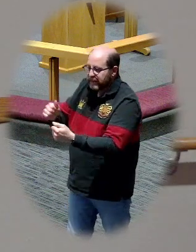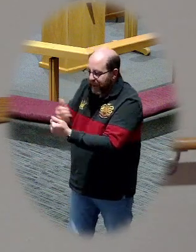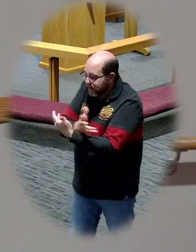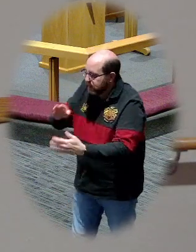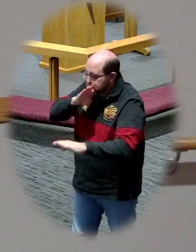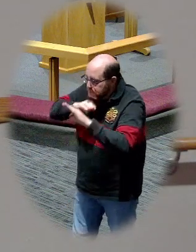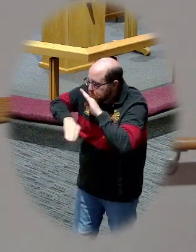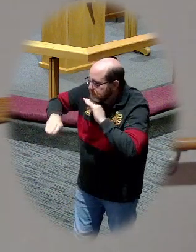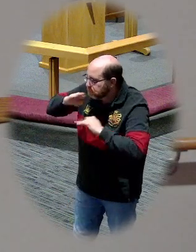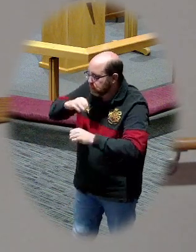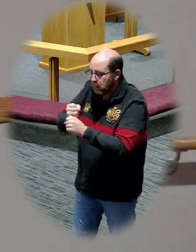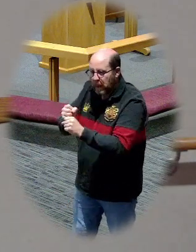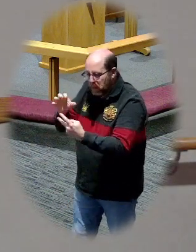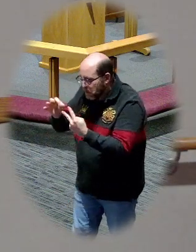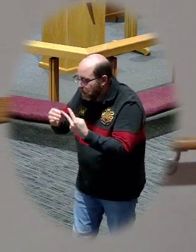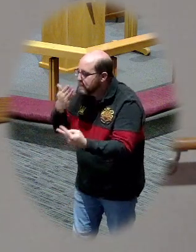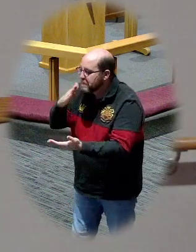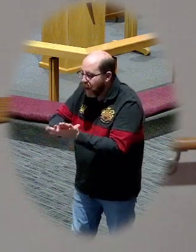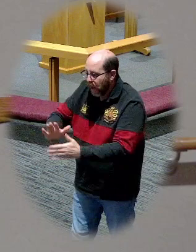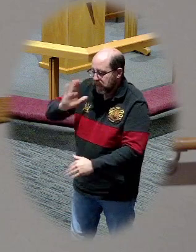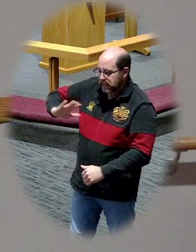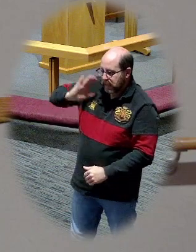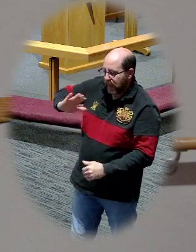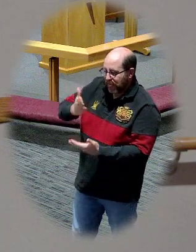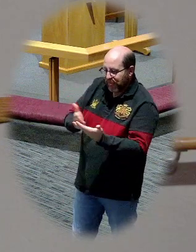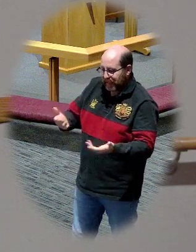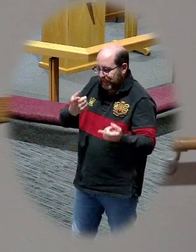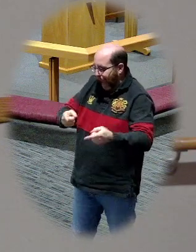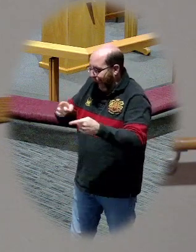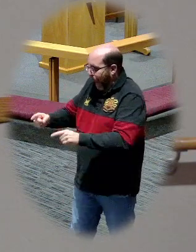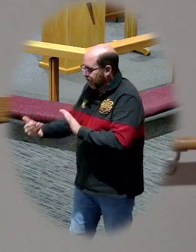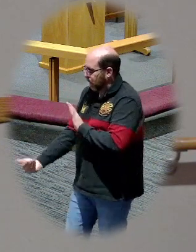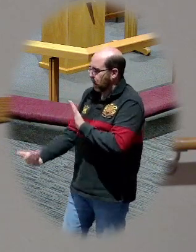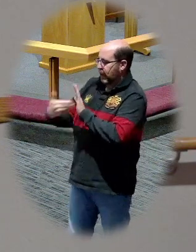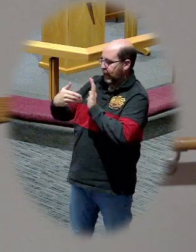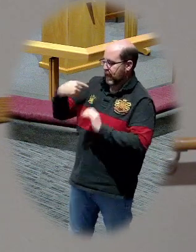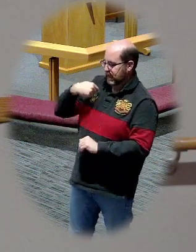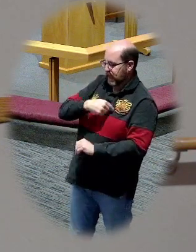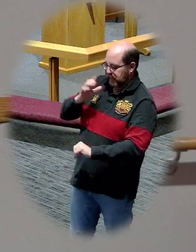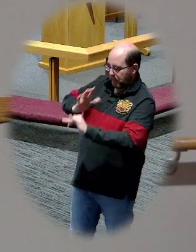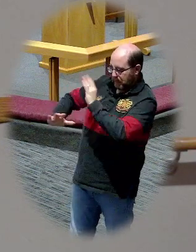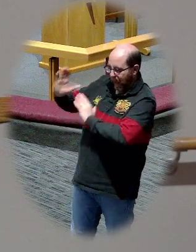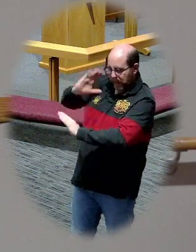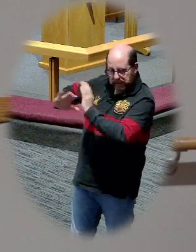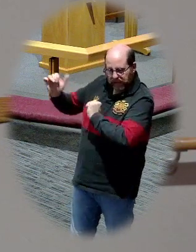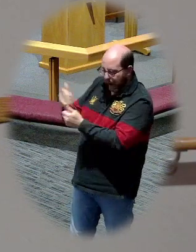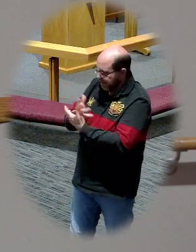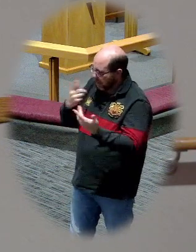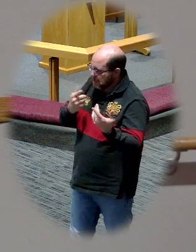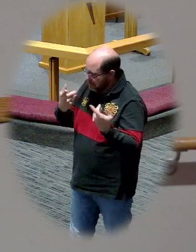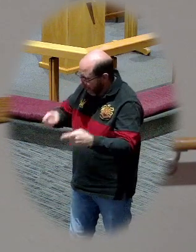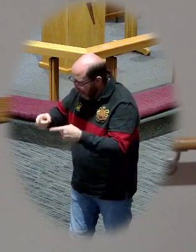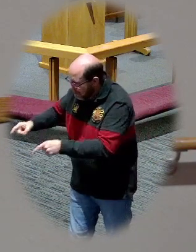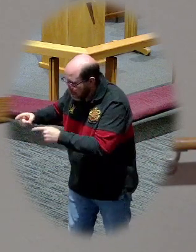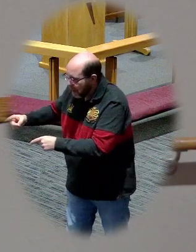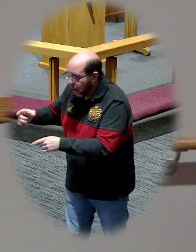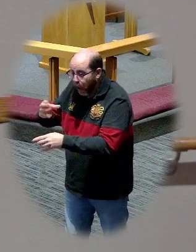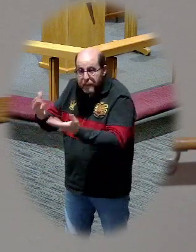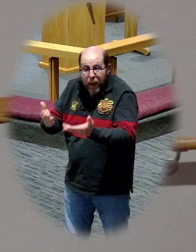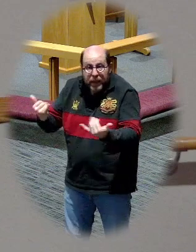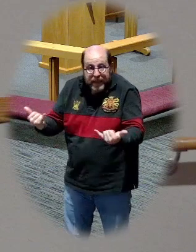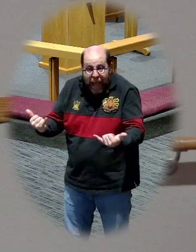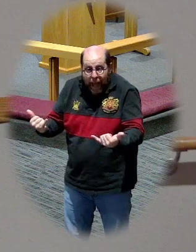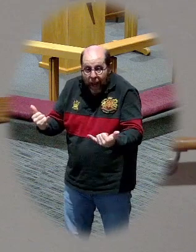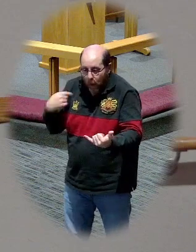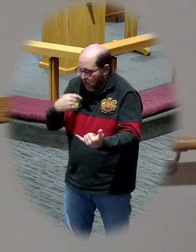that we've made in the past and things that have happened to us in the past, and maybe even in the present,